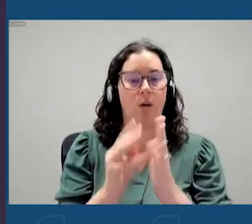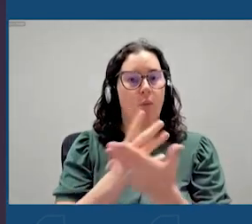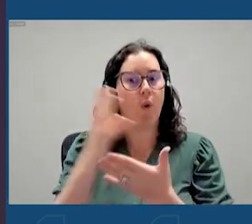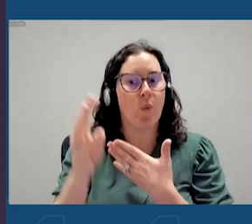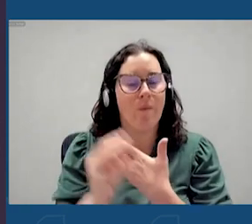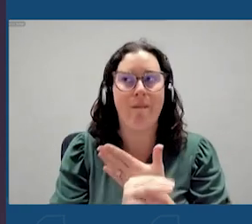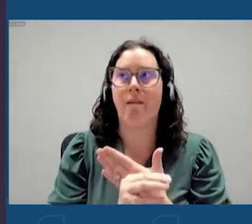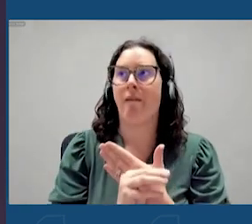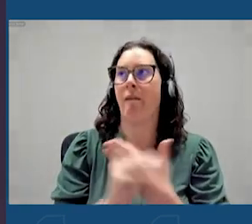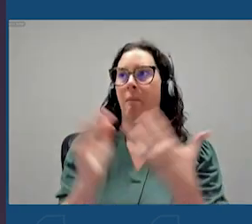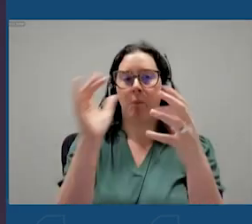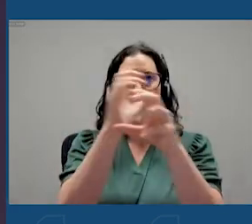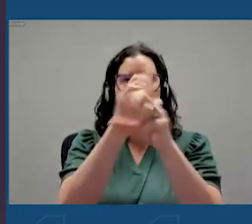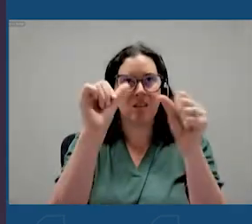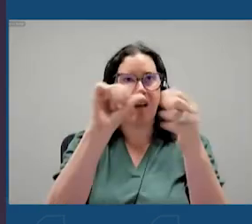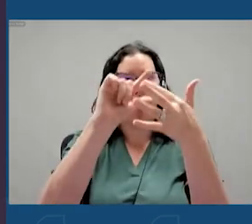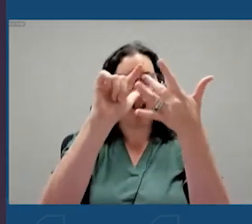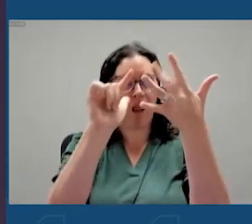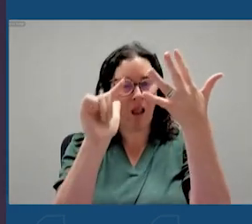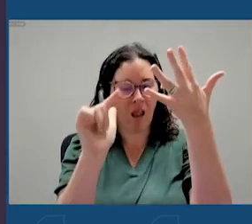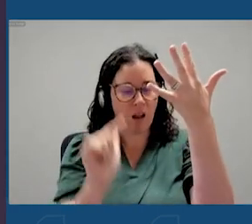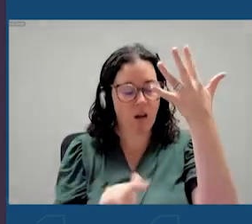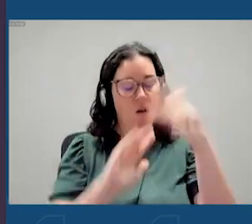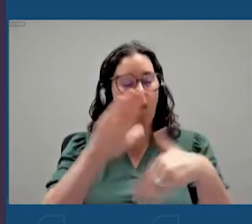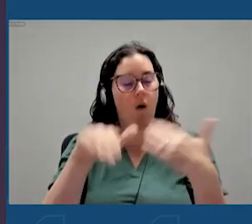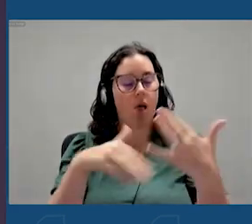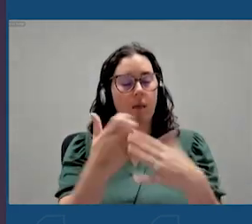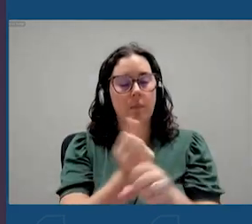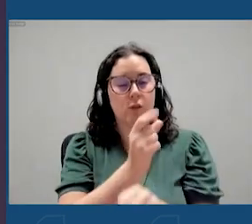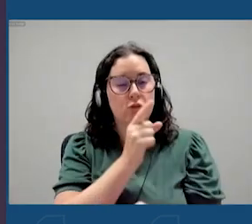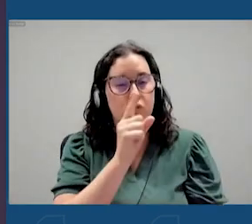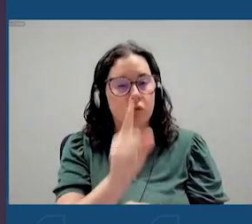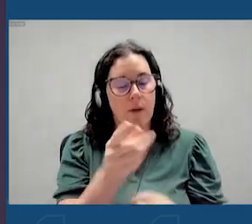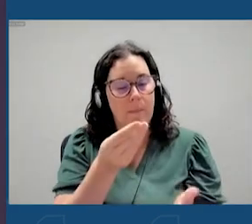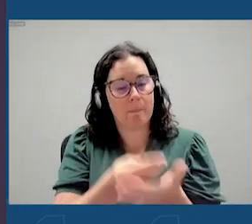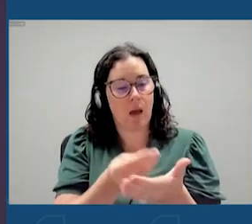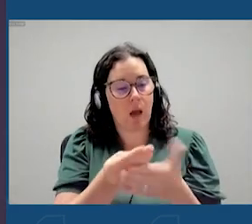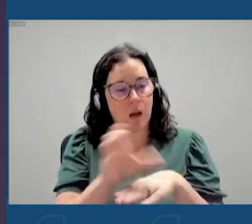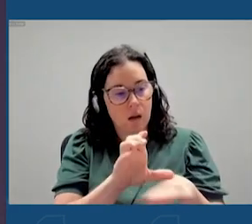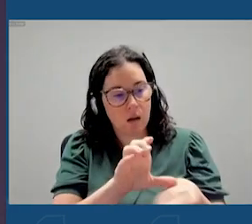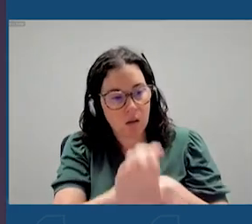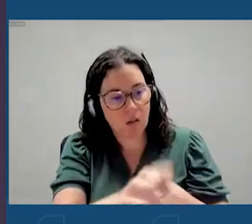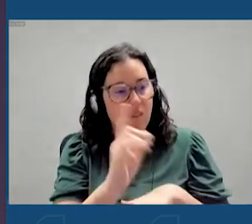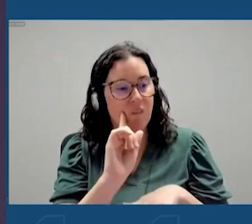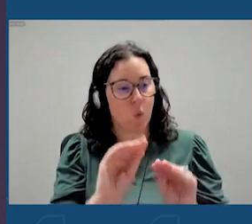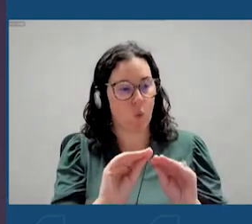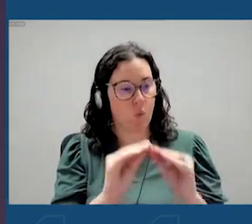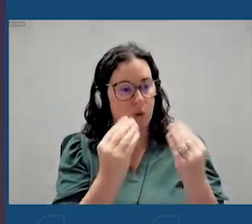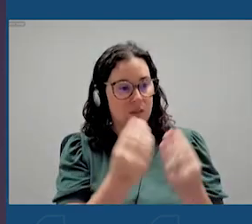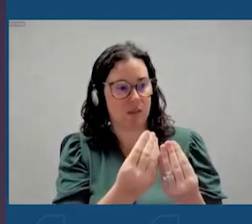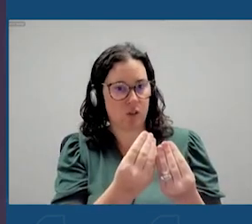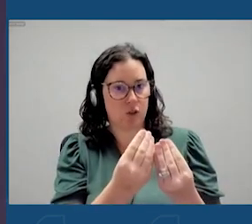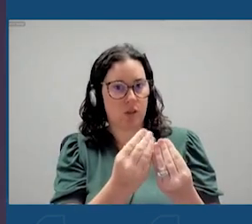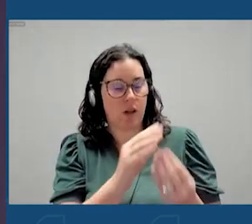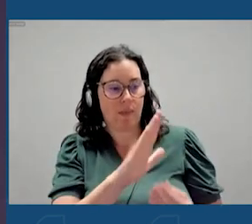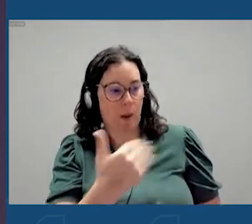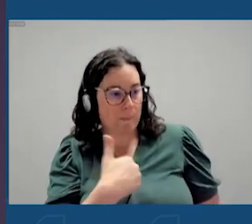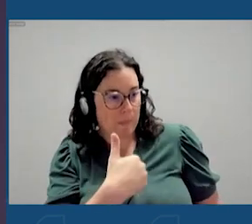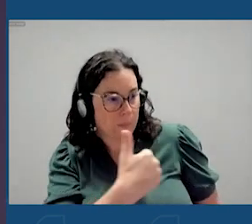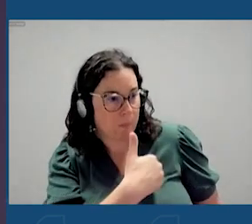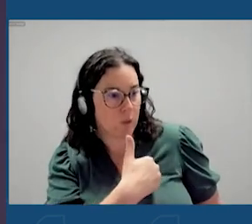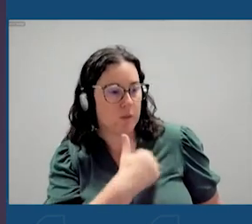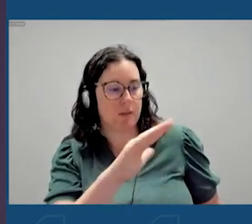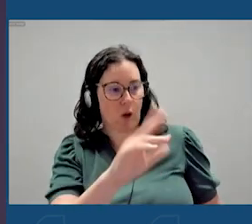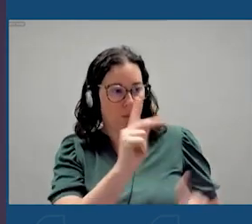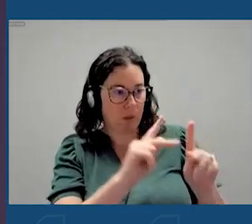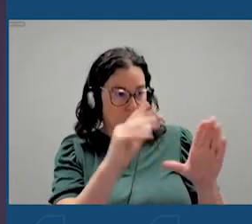well as making sure we're funding the organizations that all too often are subjected, their members, their constituencies are subjected